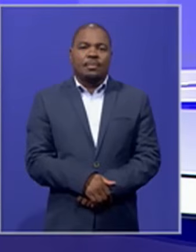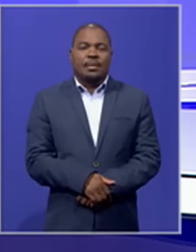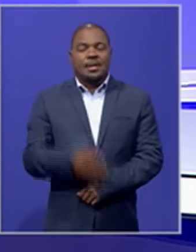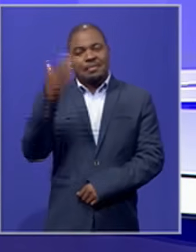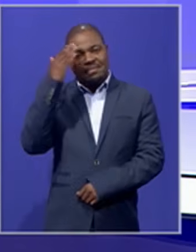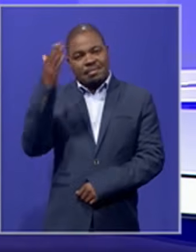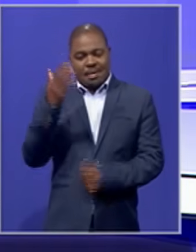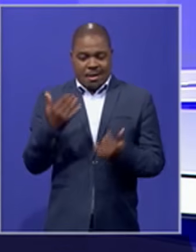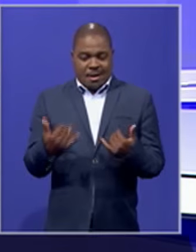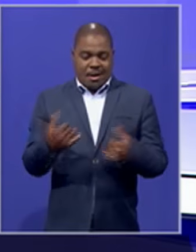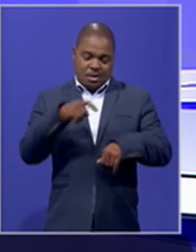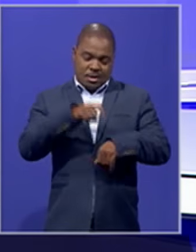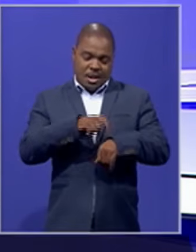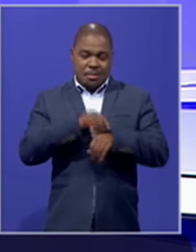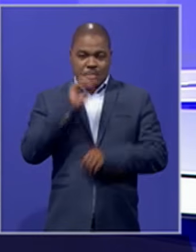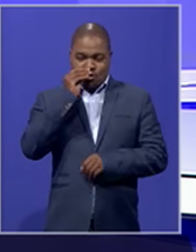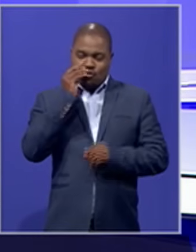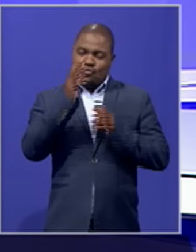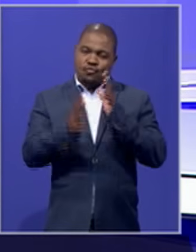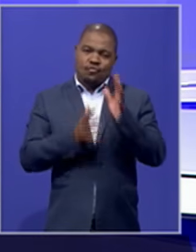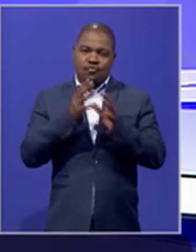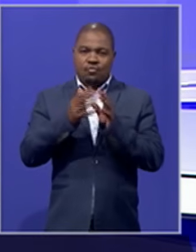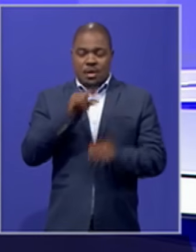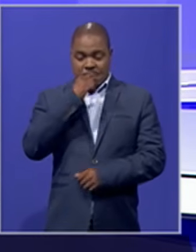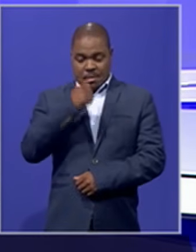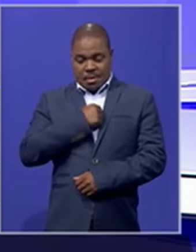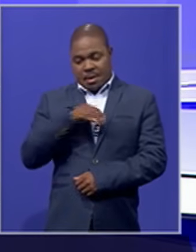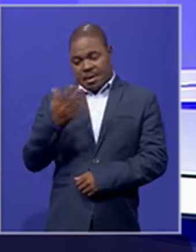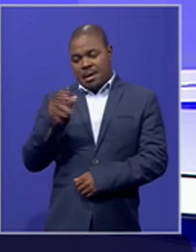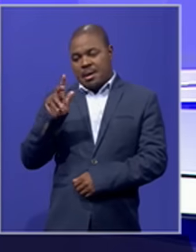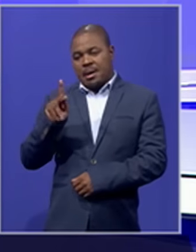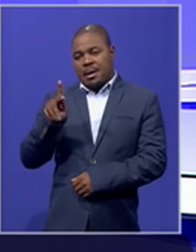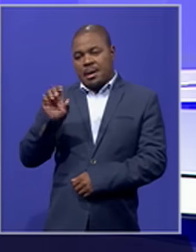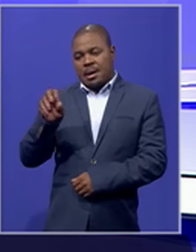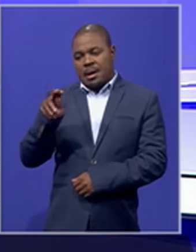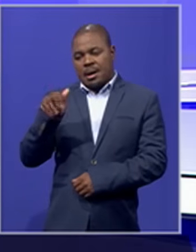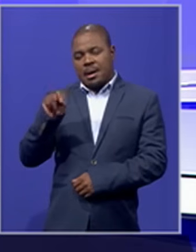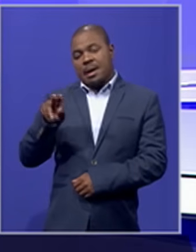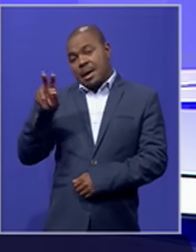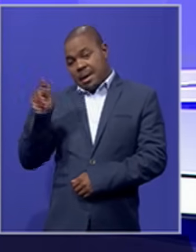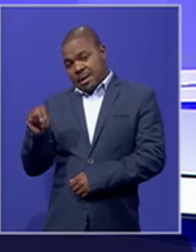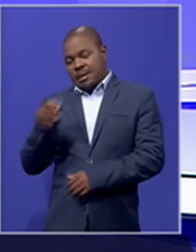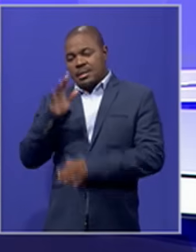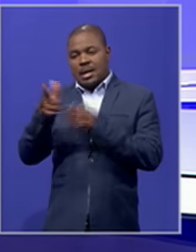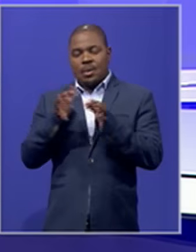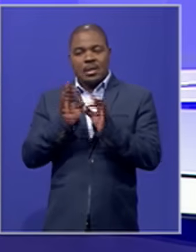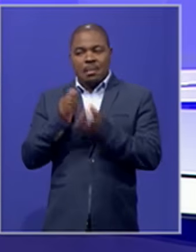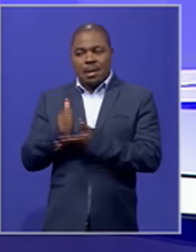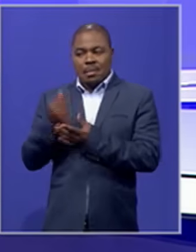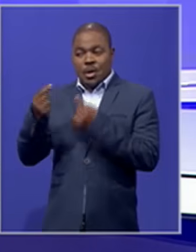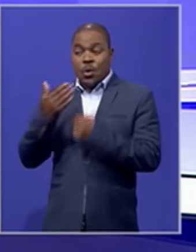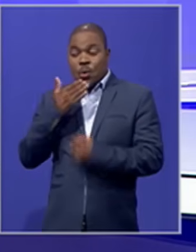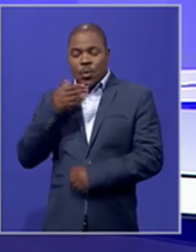Thobela nako ya go lesolela ditaba ke yona ye ke nkgadimeng ke kana gomme ke thušana le mofetoledi wa polelo ya diatla Augustine